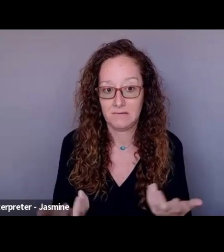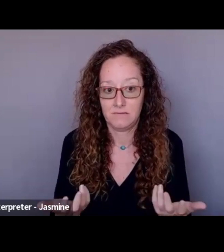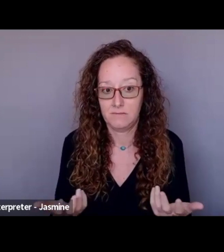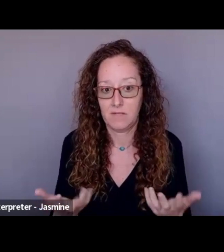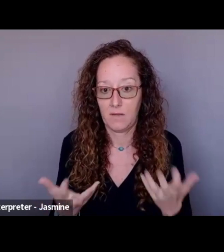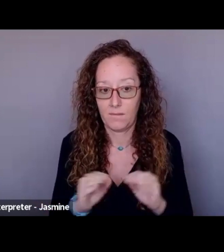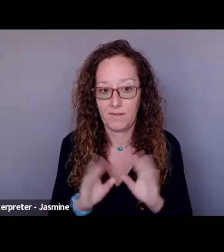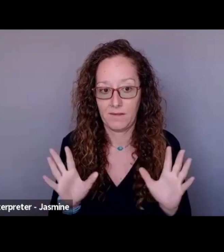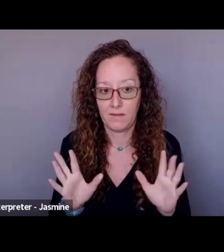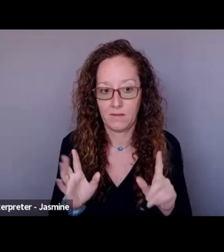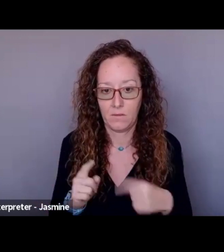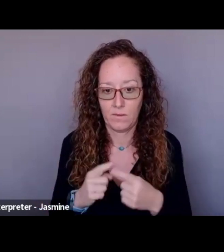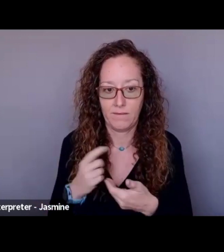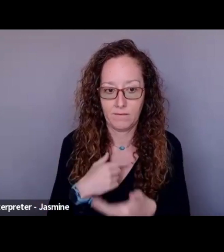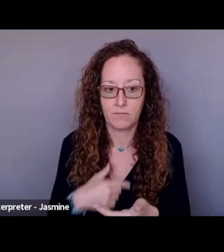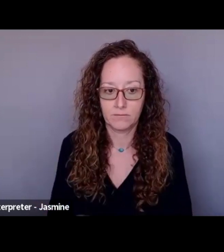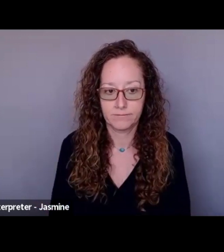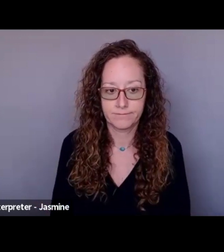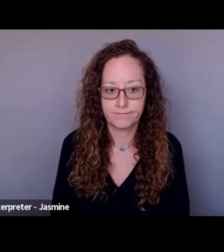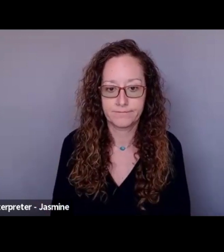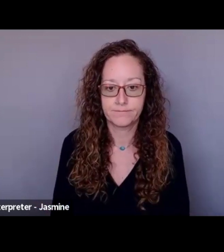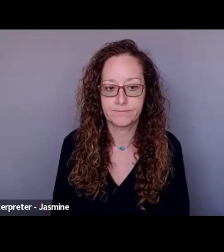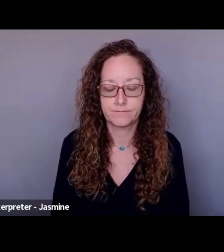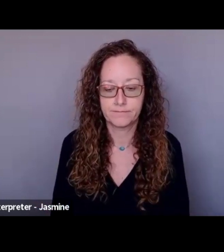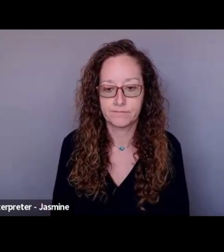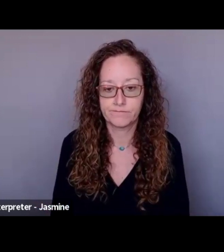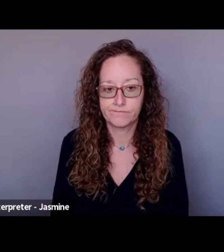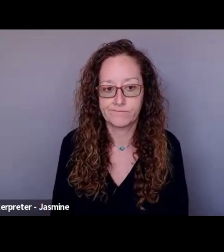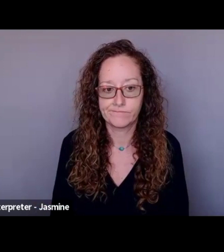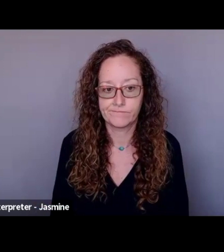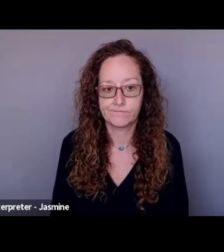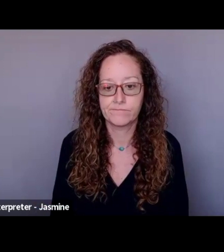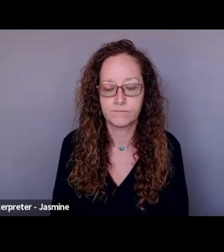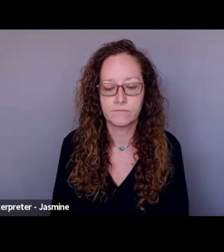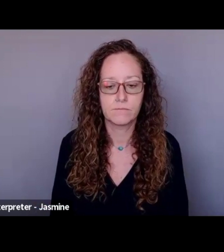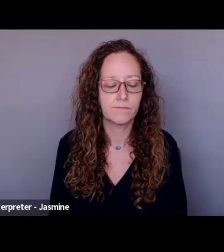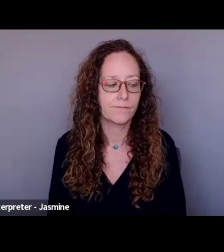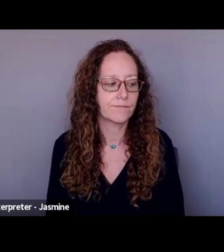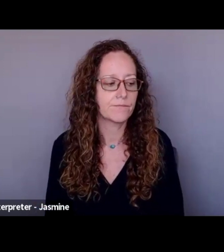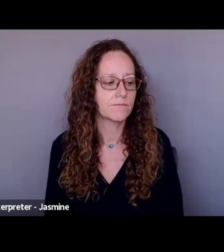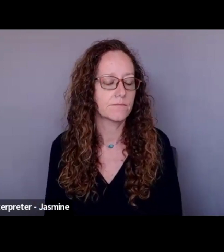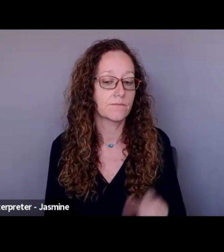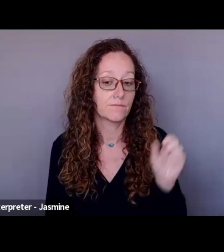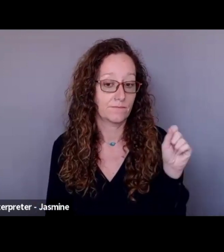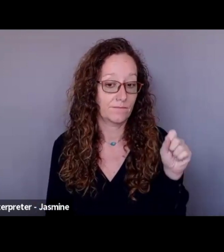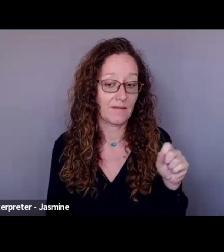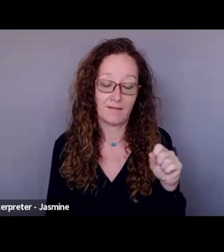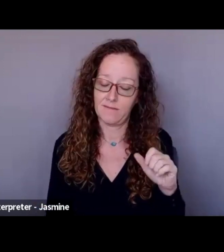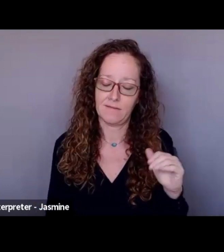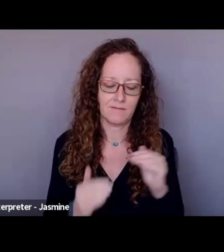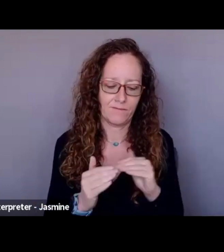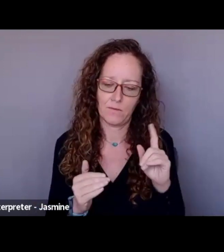get that pretty much, intact. Yeah, that's an entirely fair